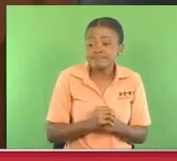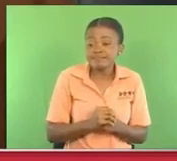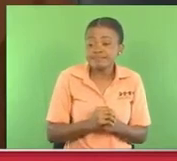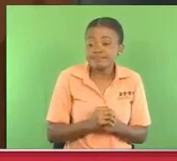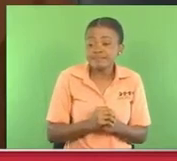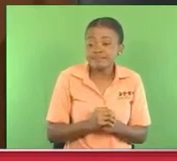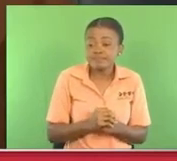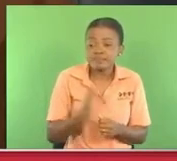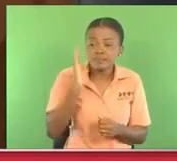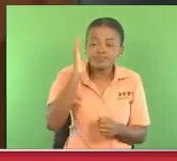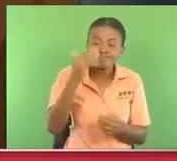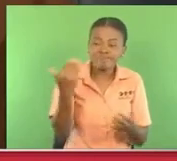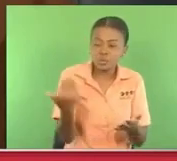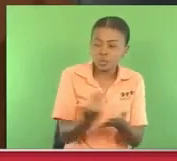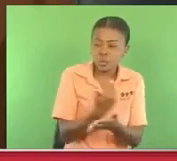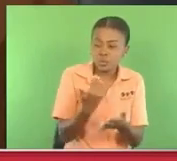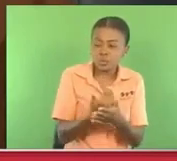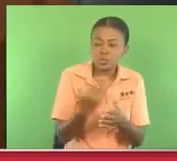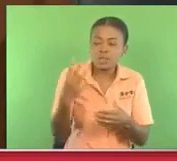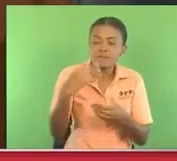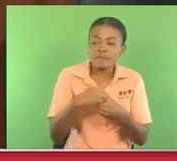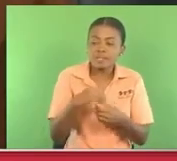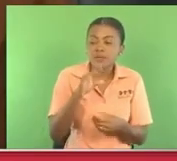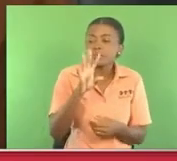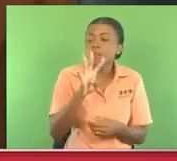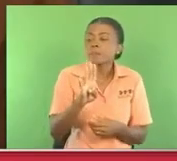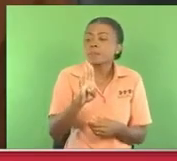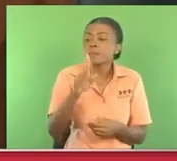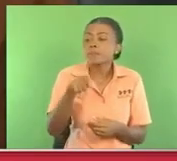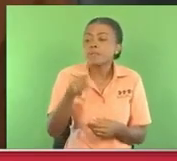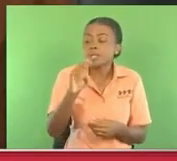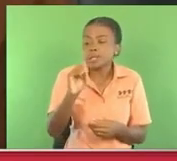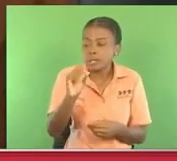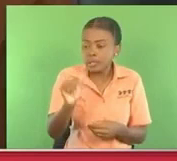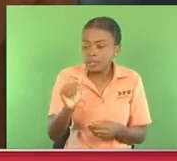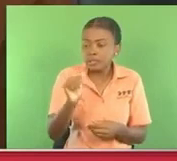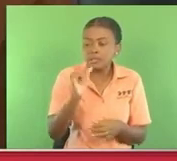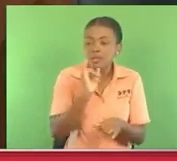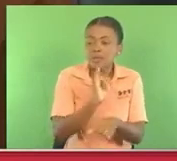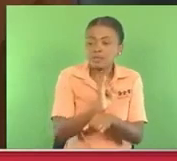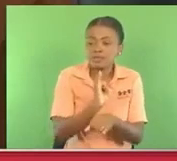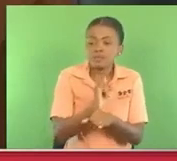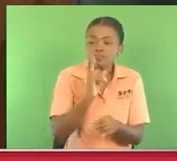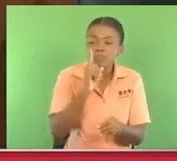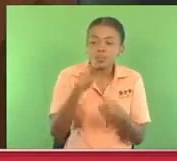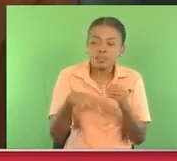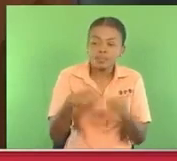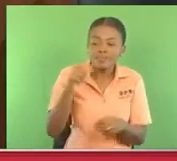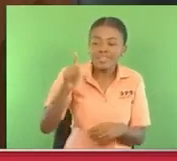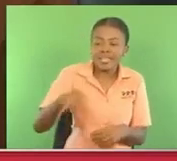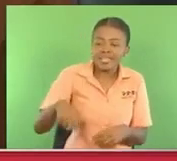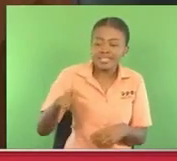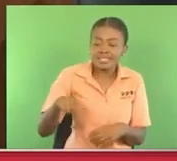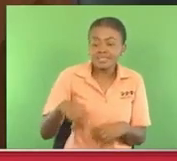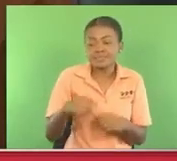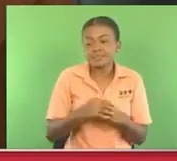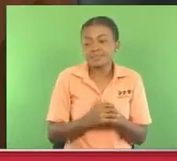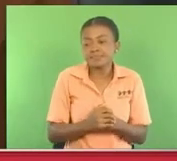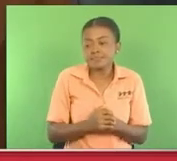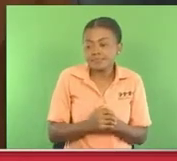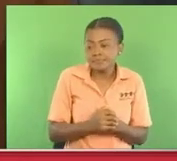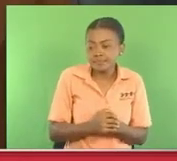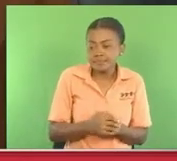newer investments in the BPO industry, and I will speak to that later, the business process outsourcing industry, which is hiring a